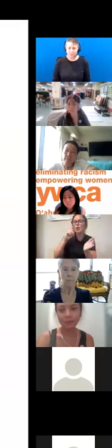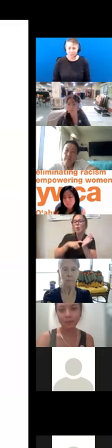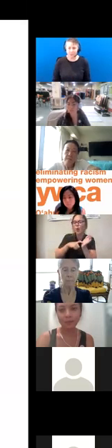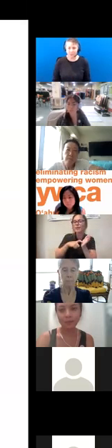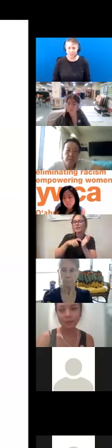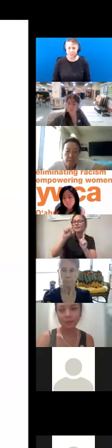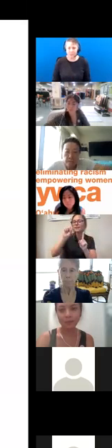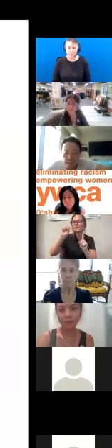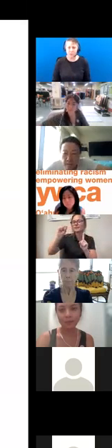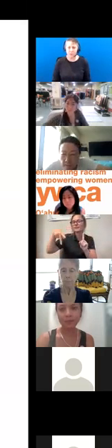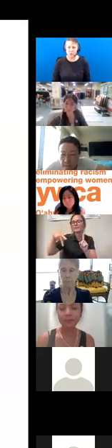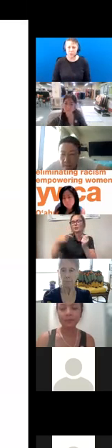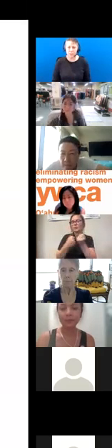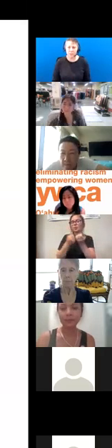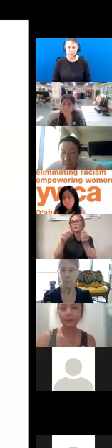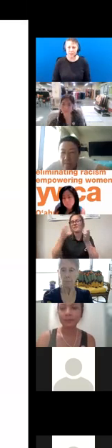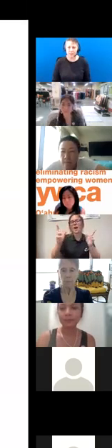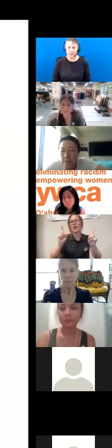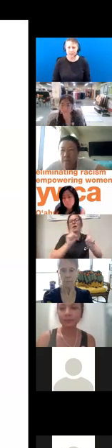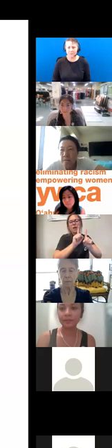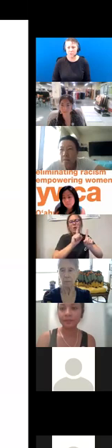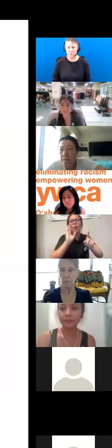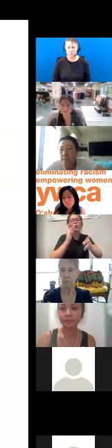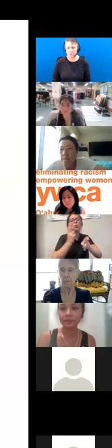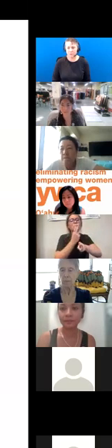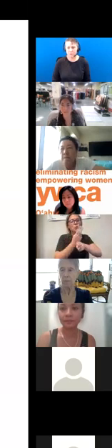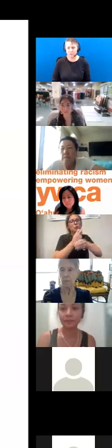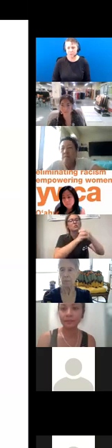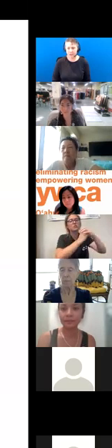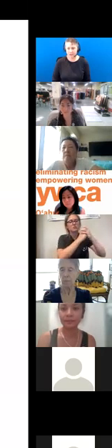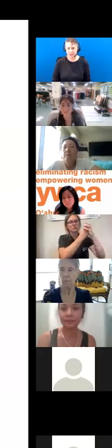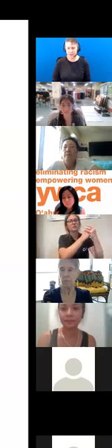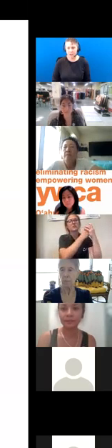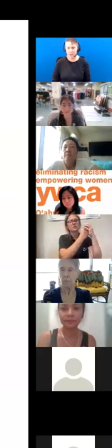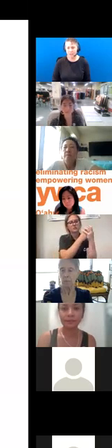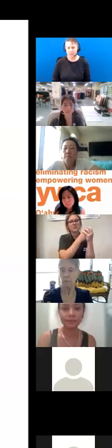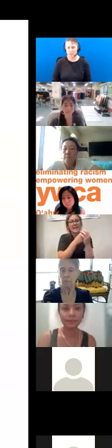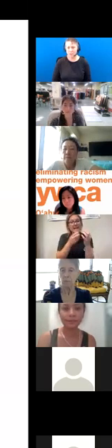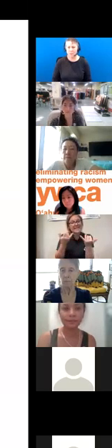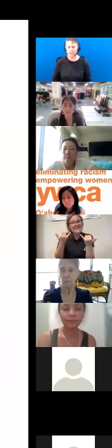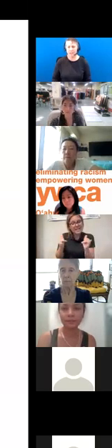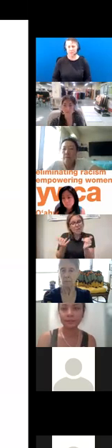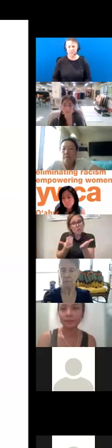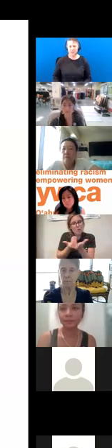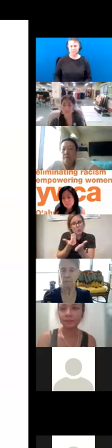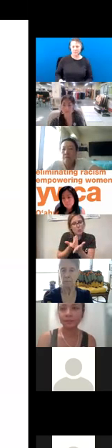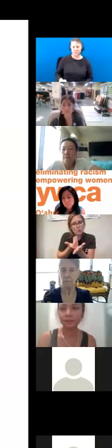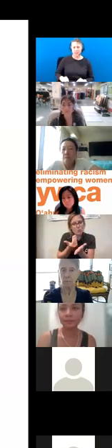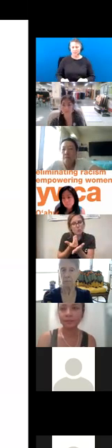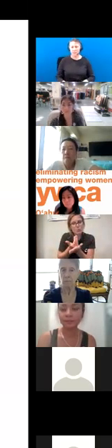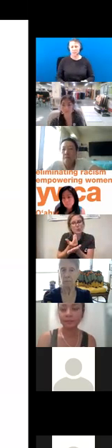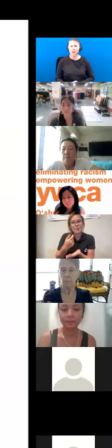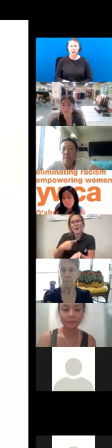deaf-blind person comes in, you will notice that they have a support service provider and that they are communicating with them